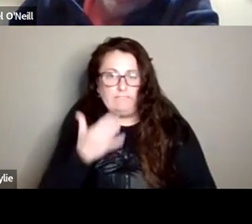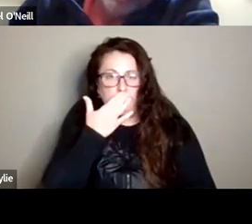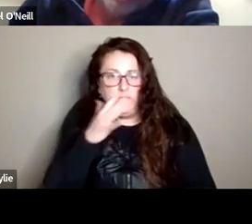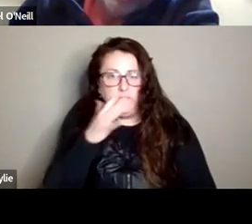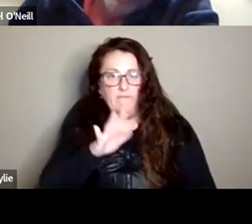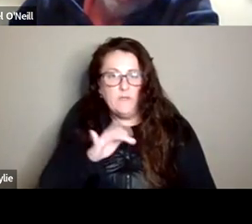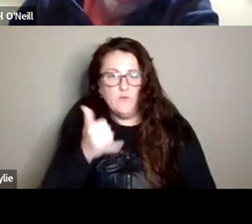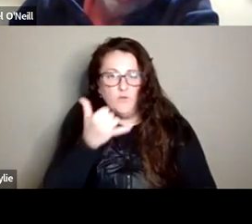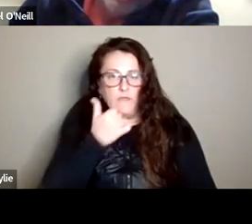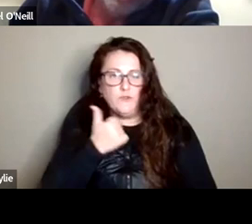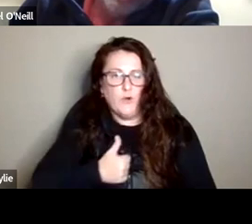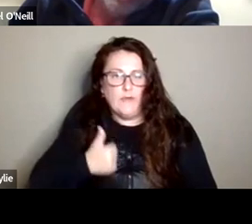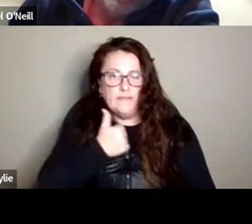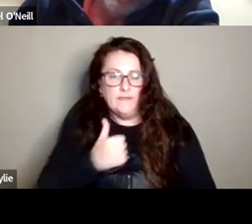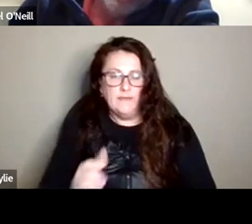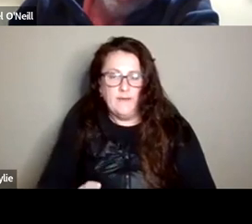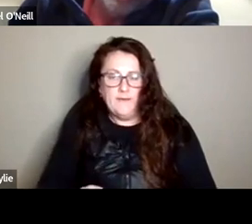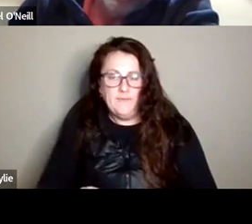name, mispronounced it.